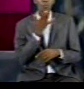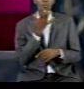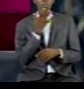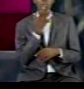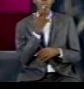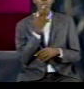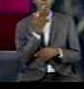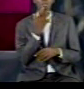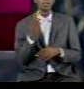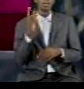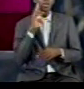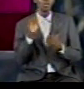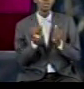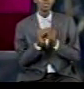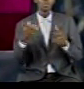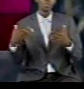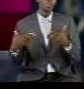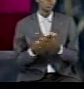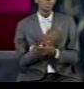car.